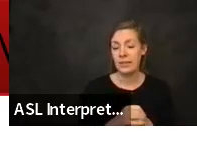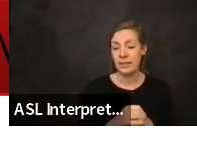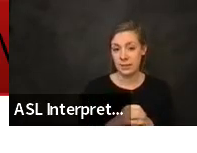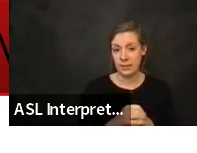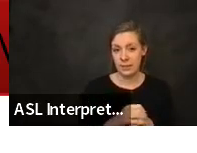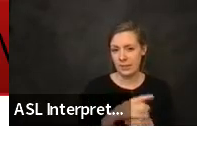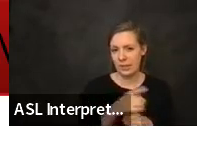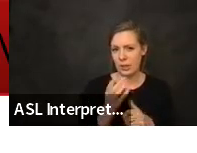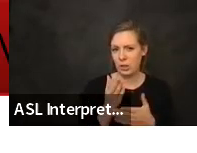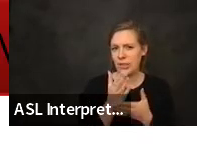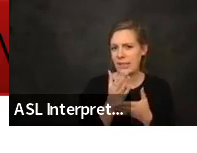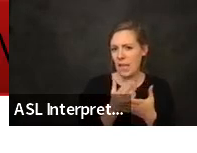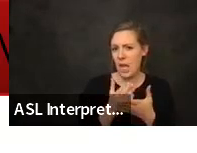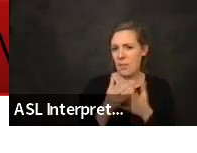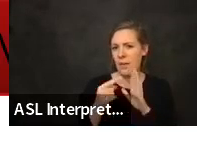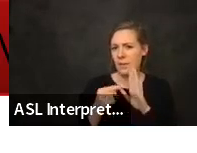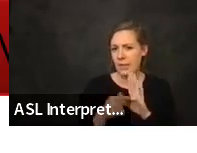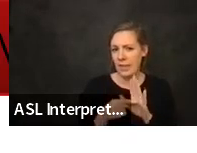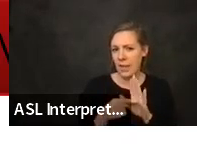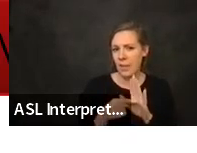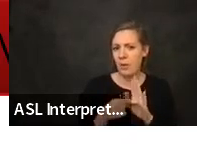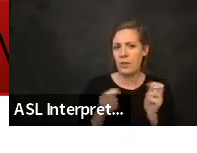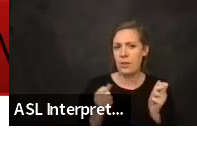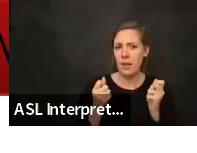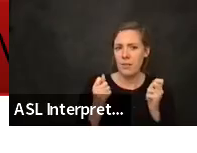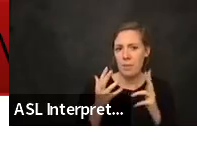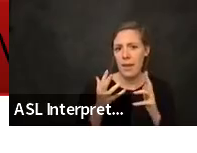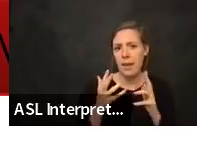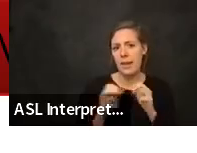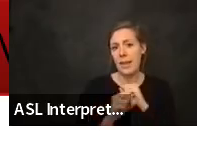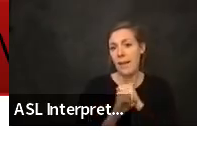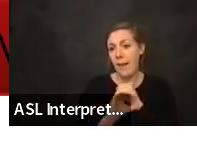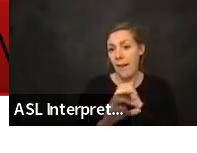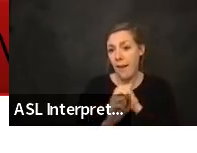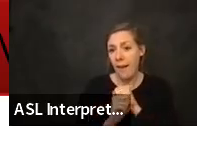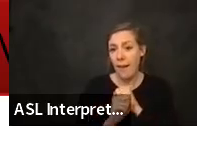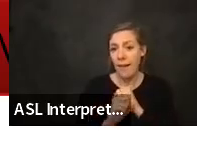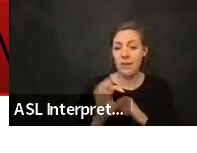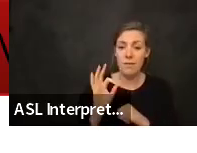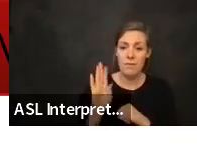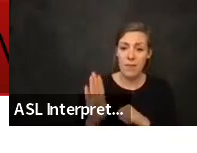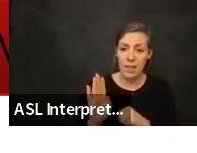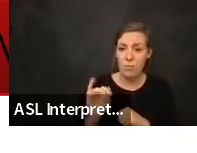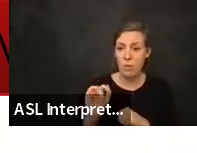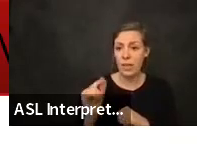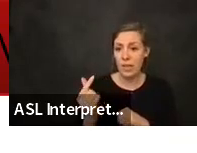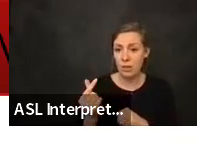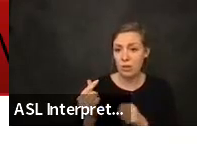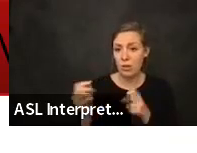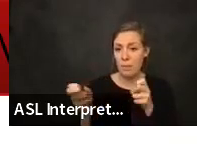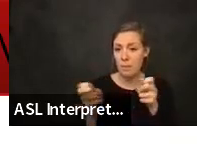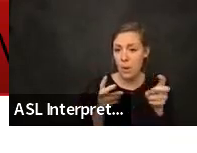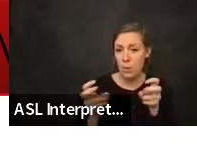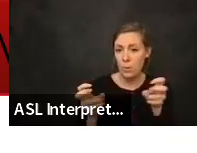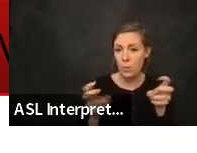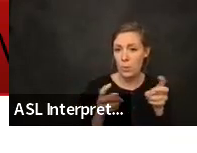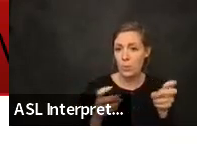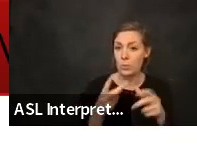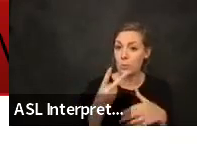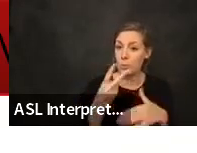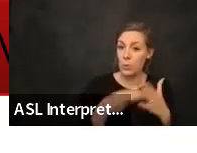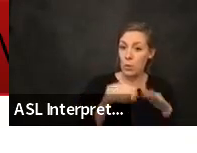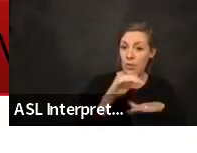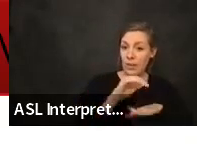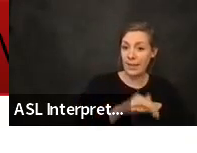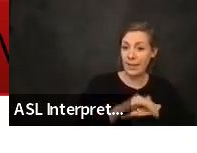These are just some of the examples of the many print and digital ads and social media posts that have gone out this year in both English and